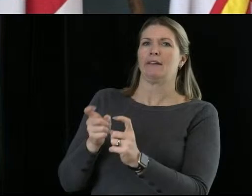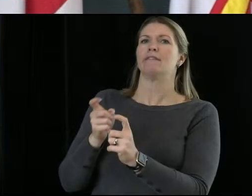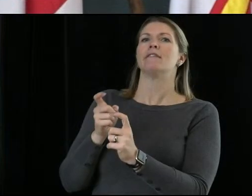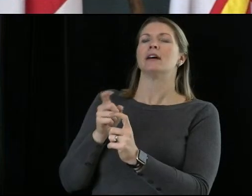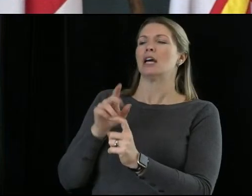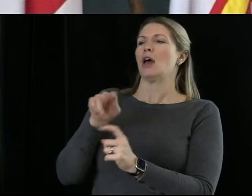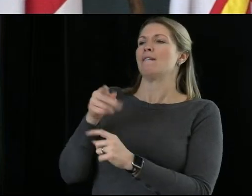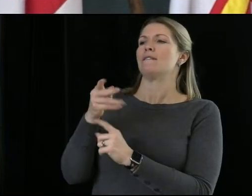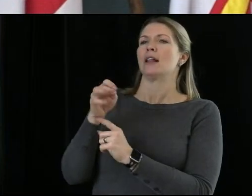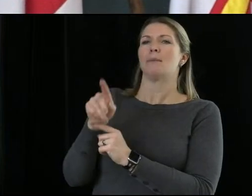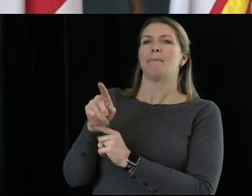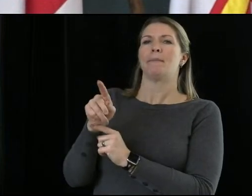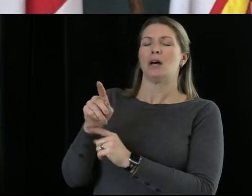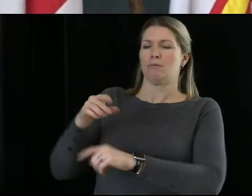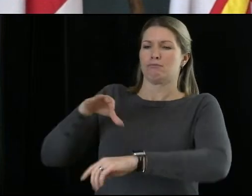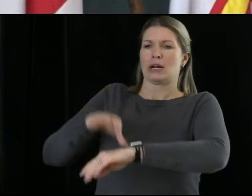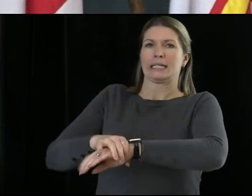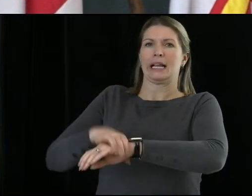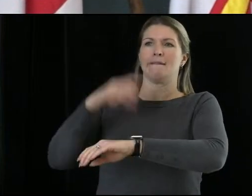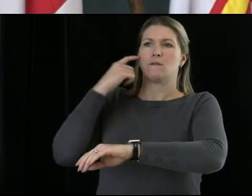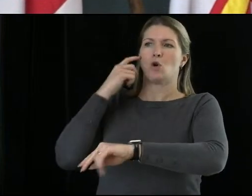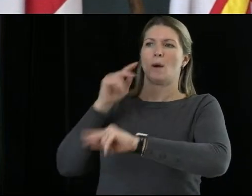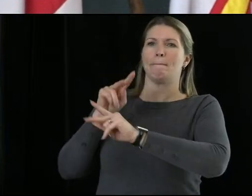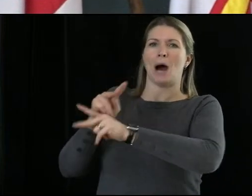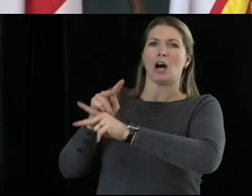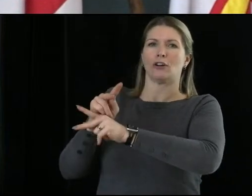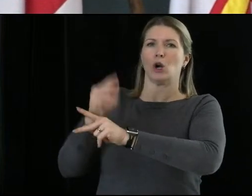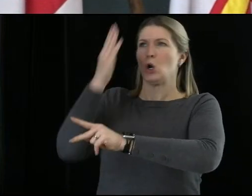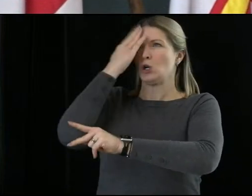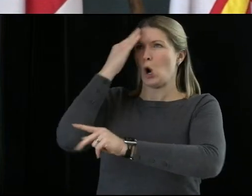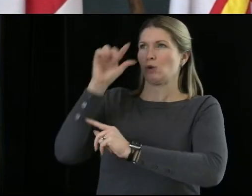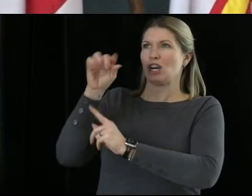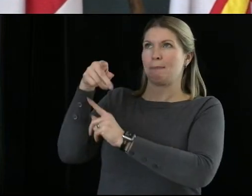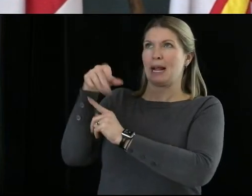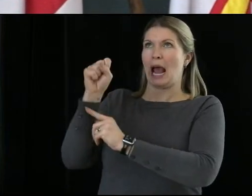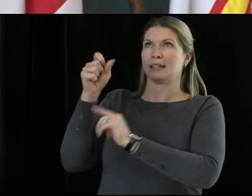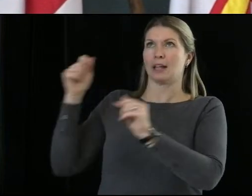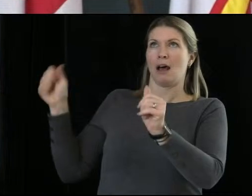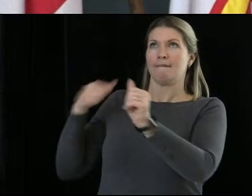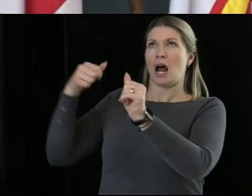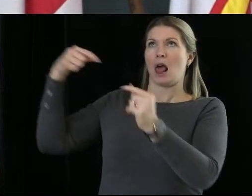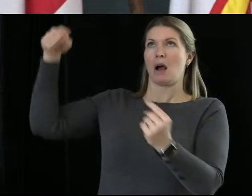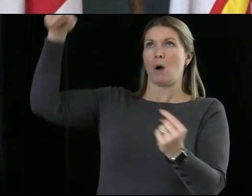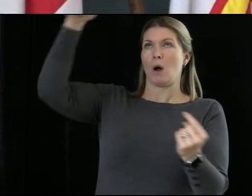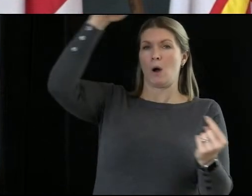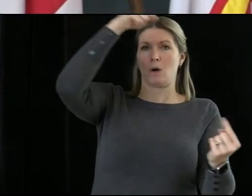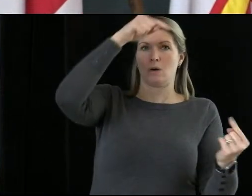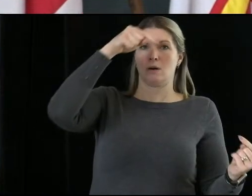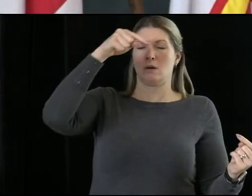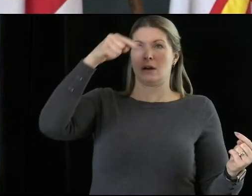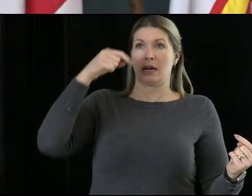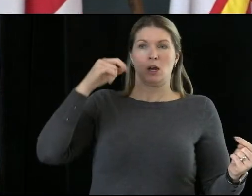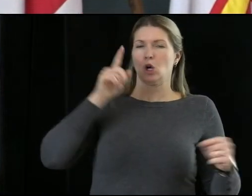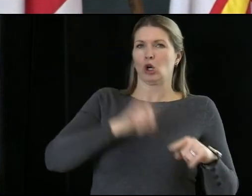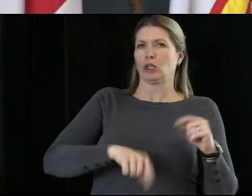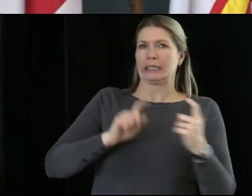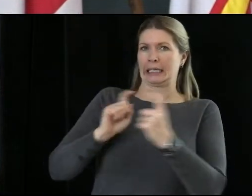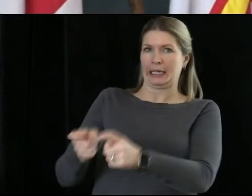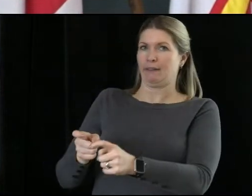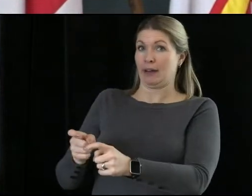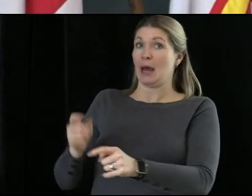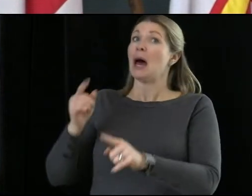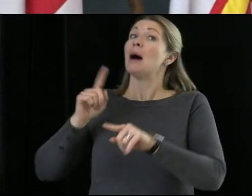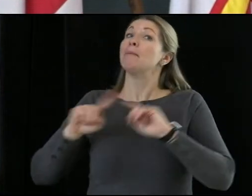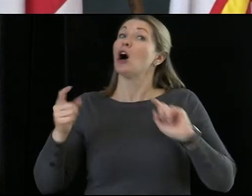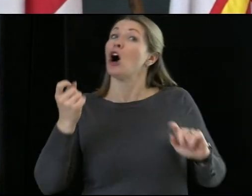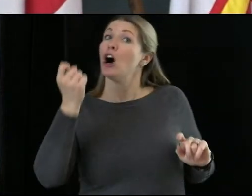too expensive. Now, we don't know if Courtney would be alive if he had been tracked, but I know we'd have